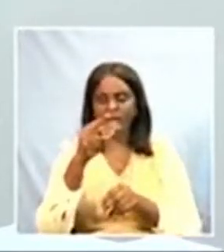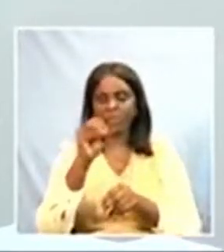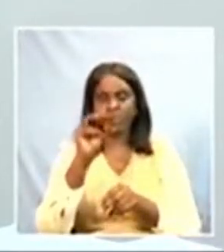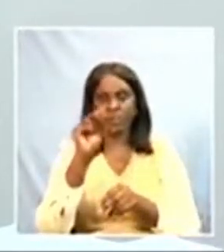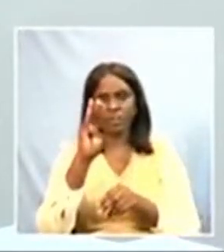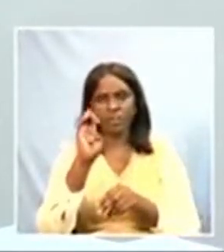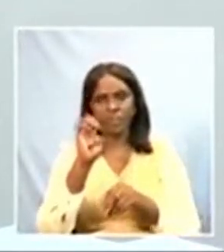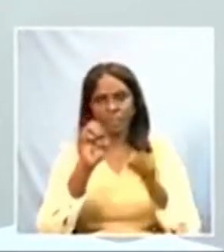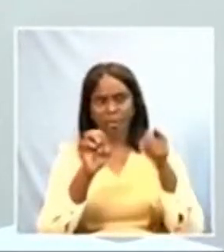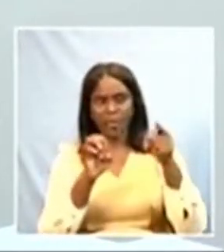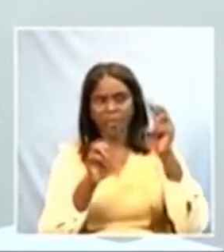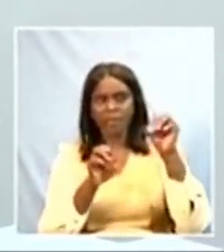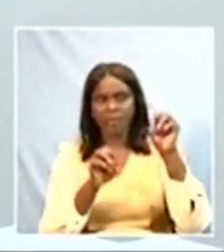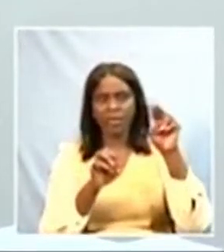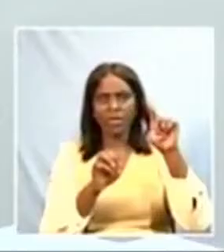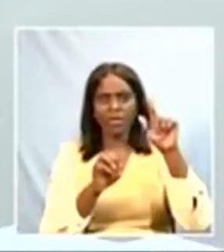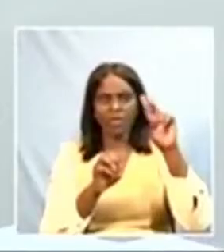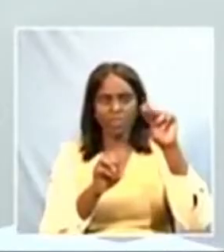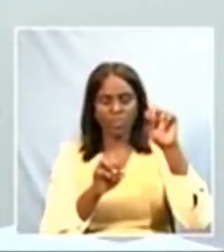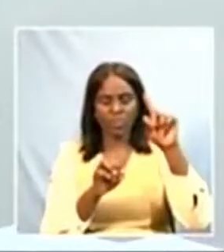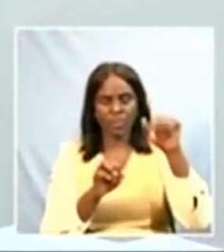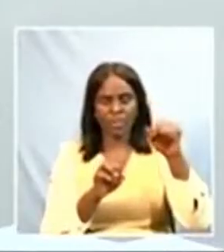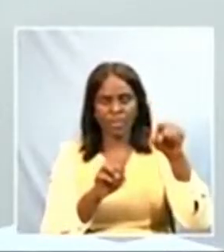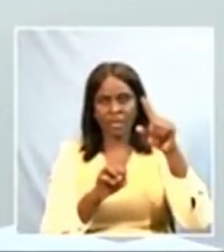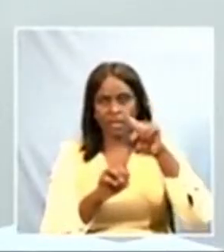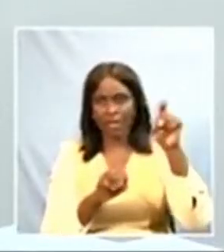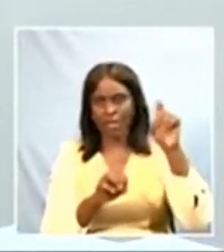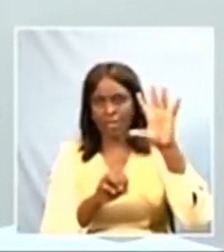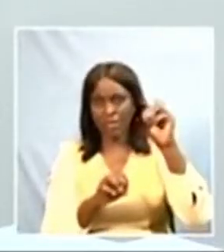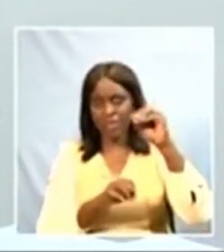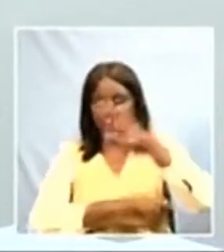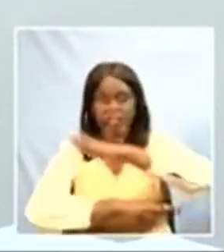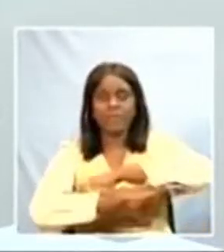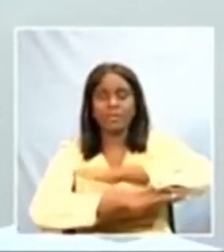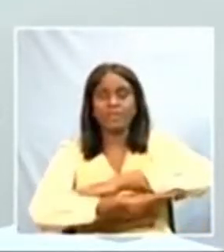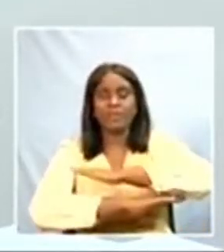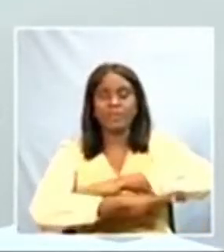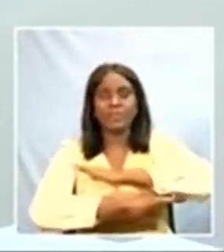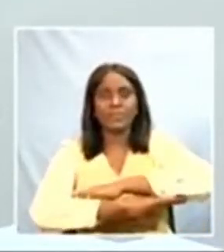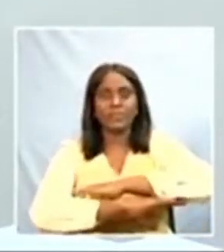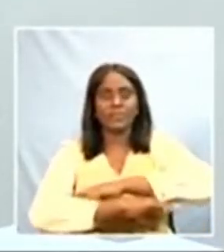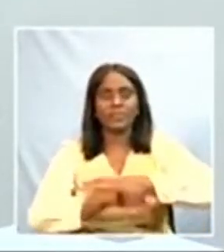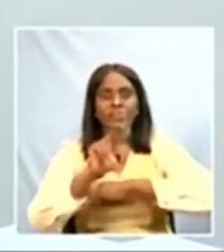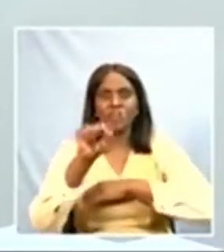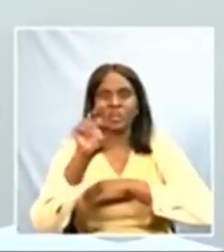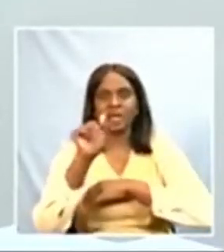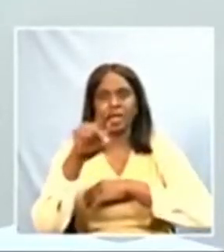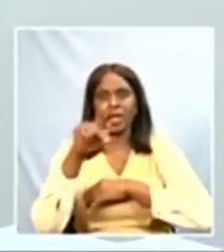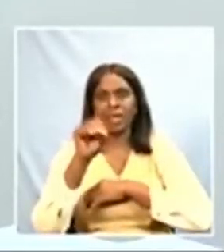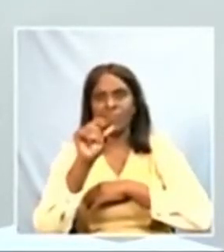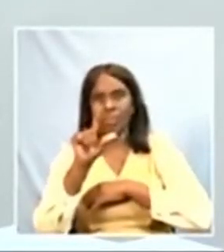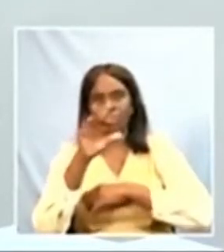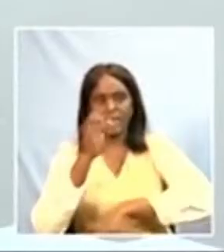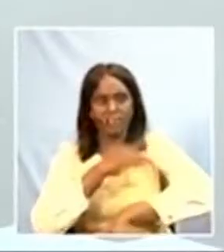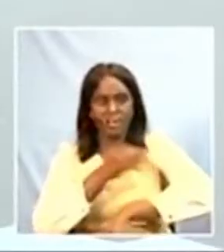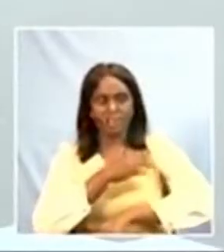Mulunda will pick it up. It's a procurement of 150 single desks. NAPO Investments Limited.